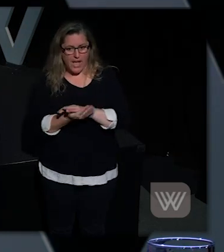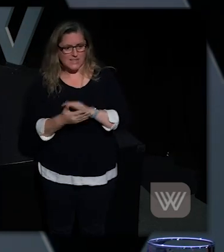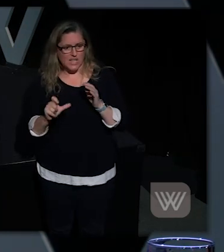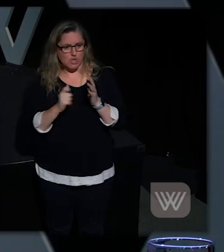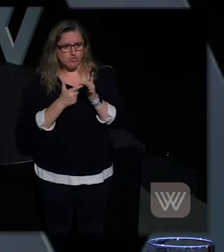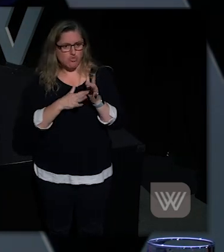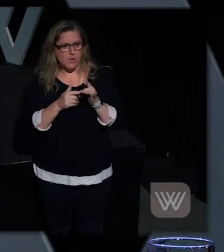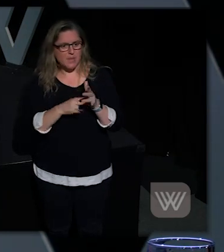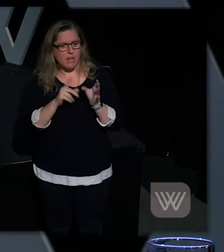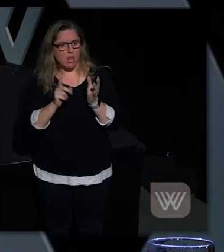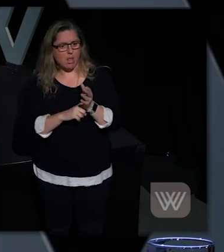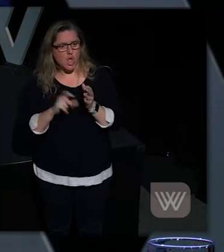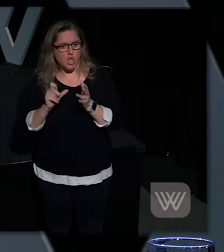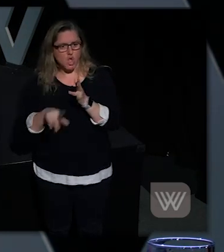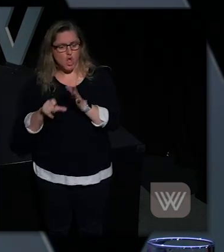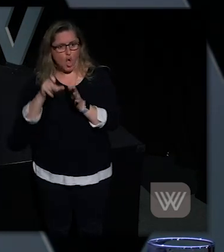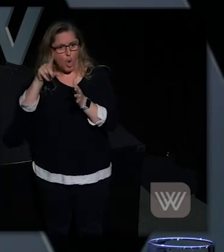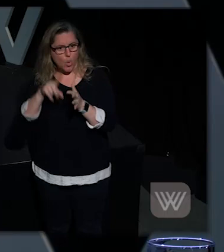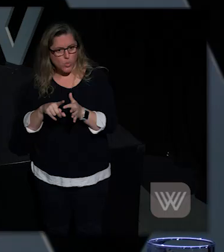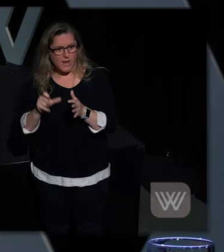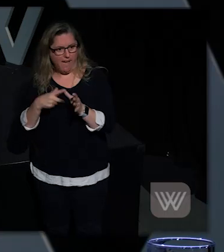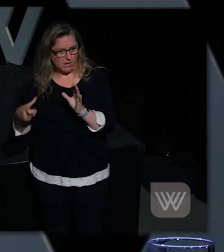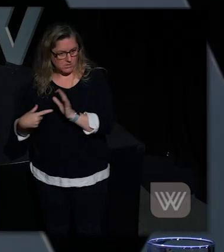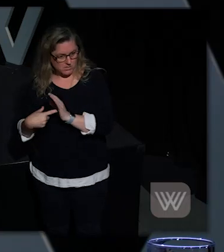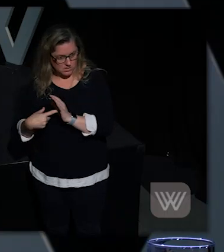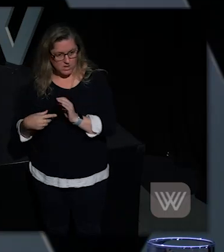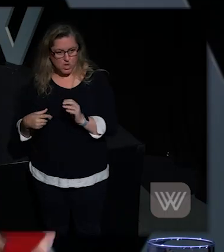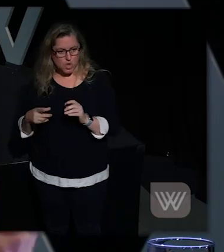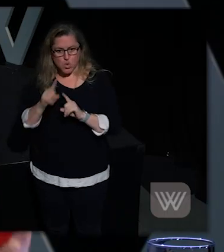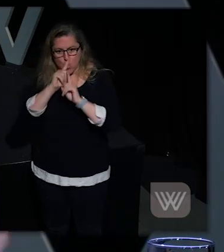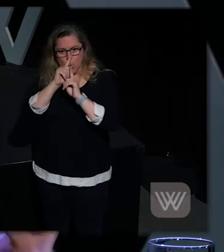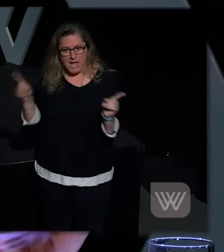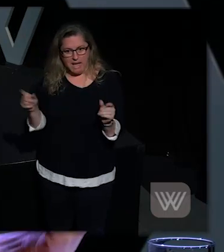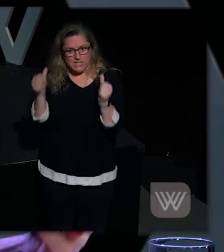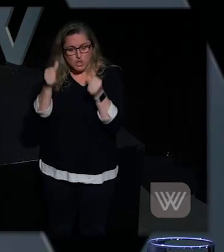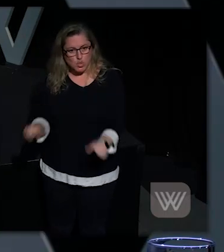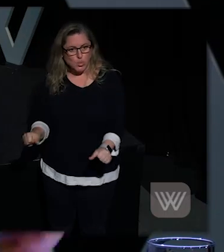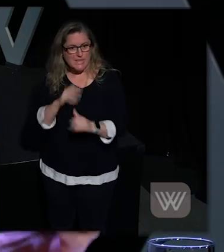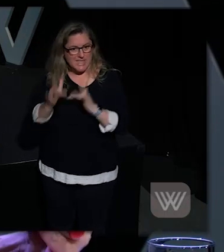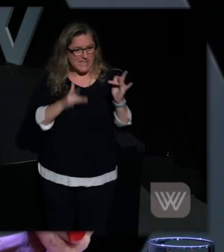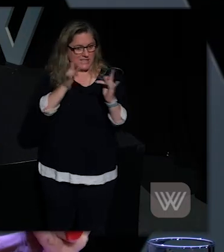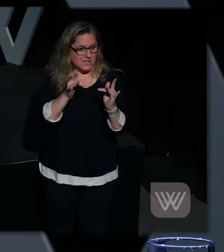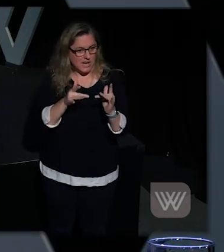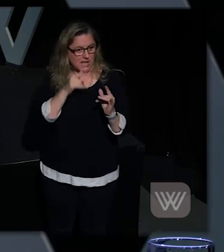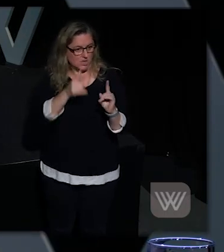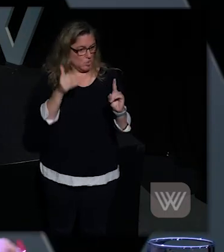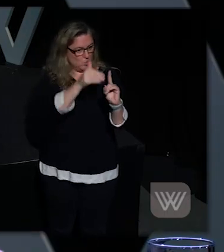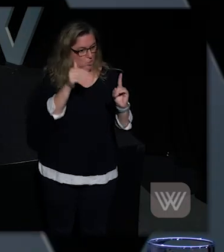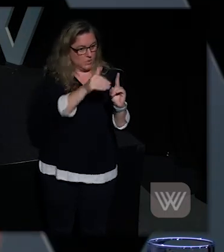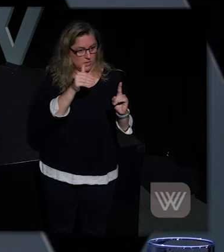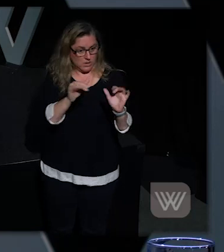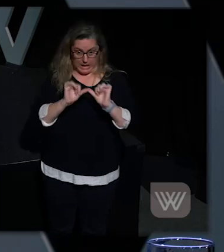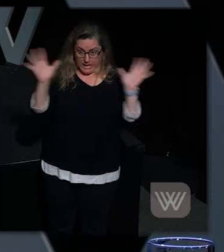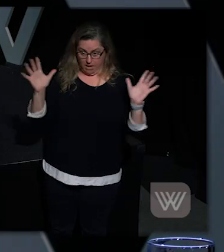It's illegal to use a carriage service to menace and harass someone else. So it's illegal to use the internet to menace and harass someone, and that is very